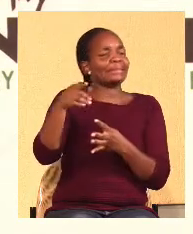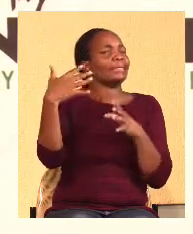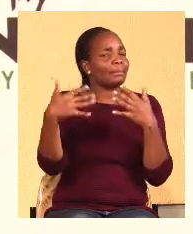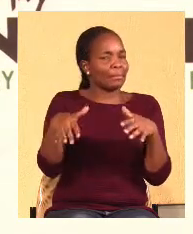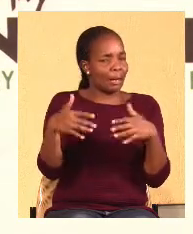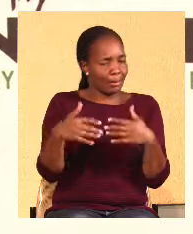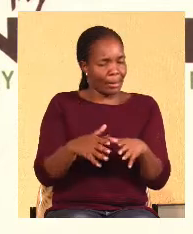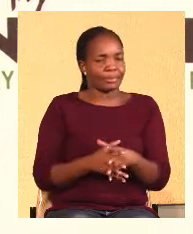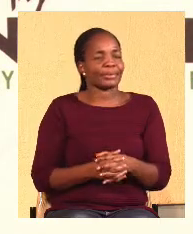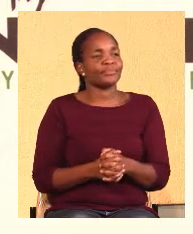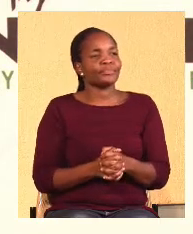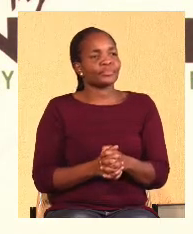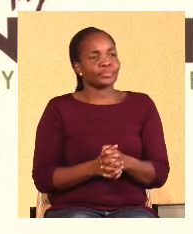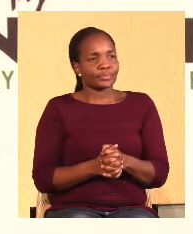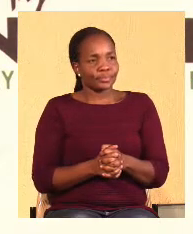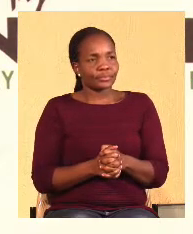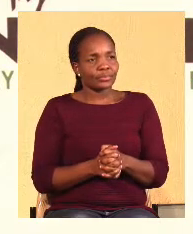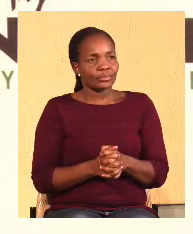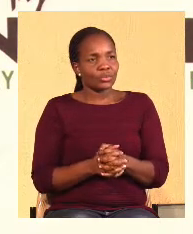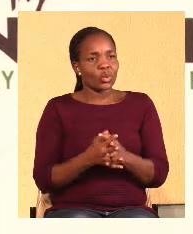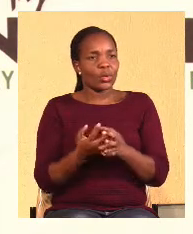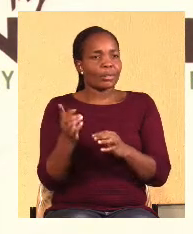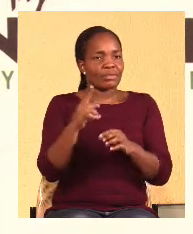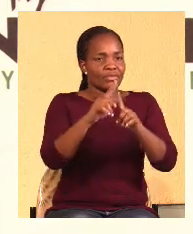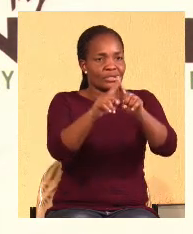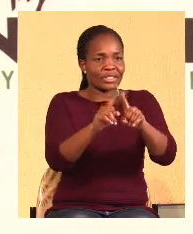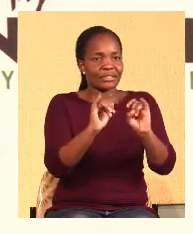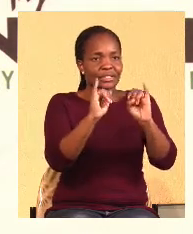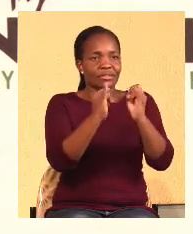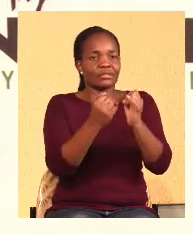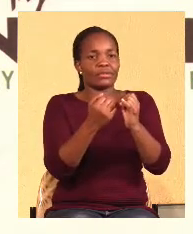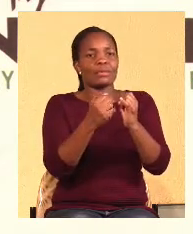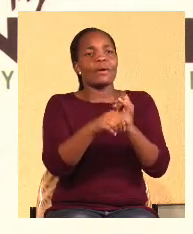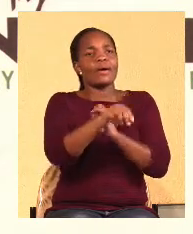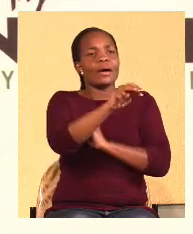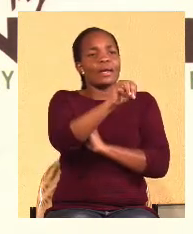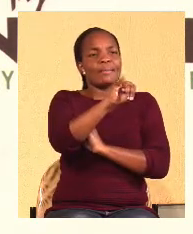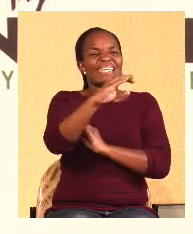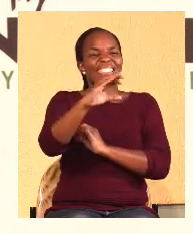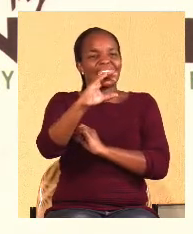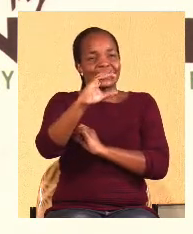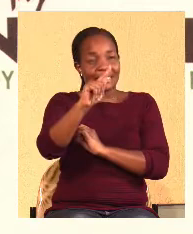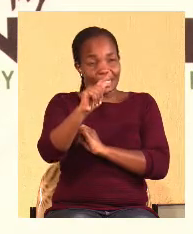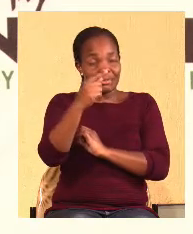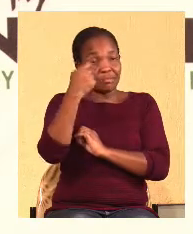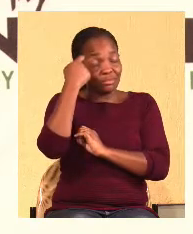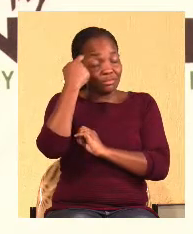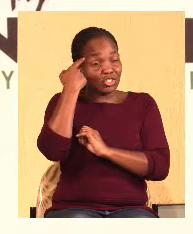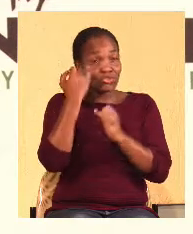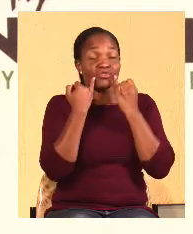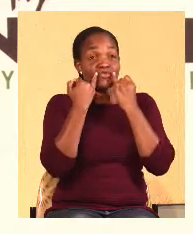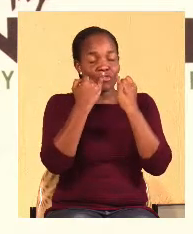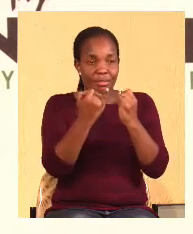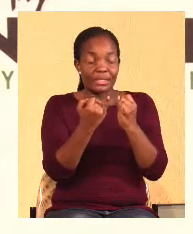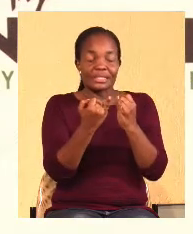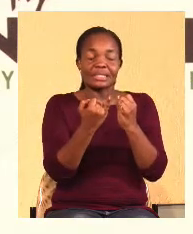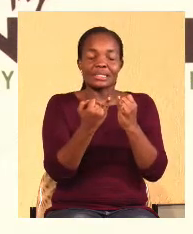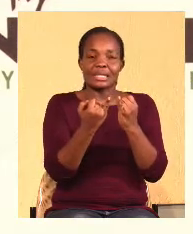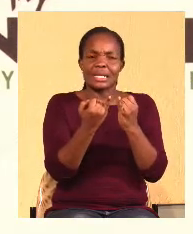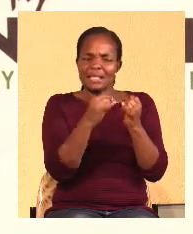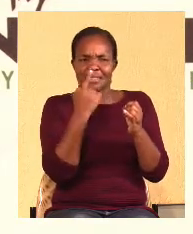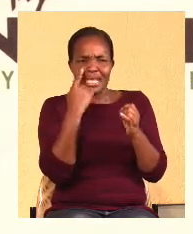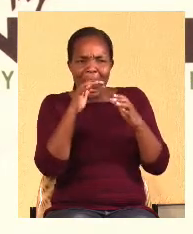from various institutions like our colleagues from MICT to see how best we can take that to other